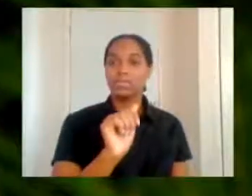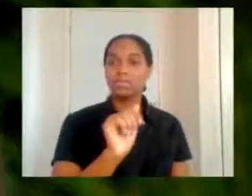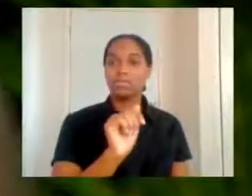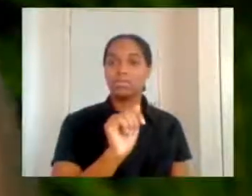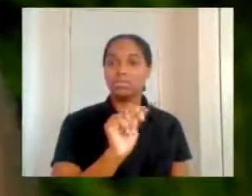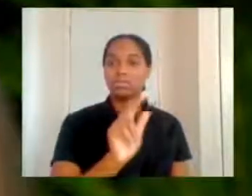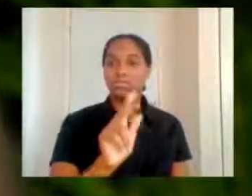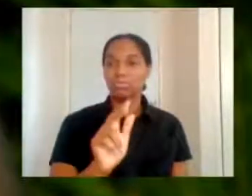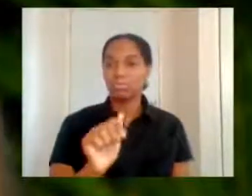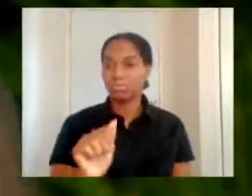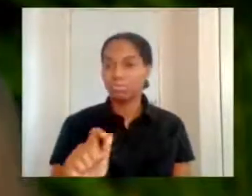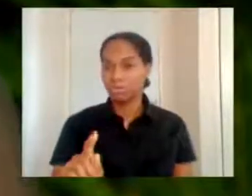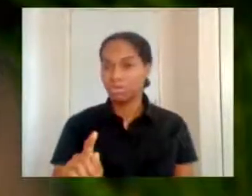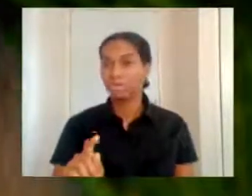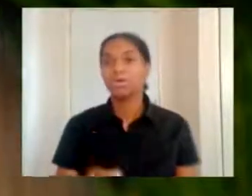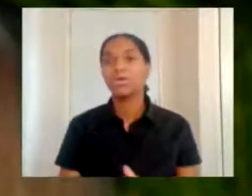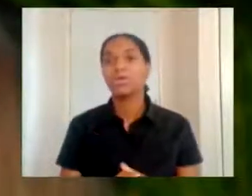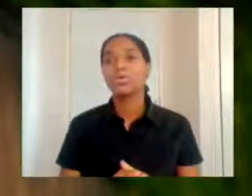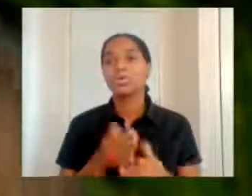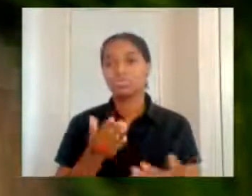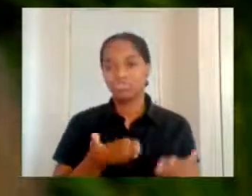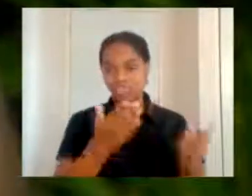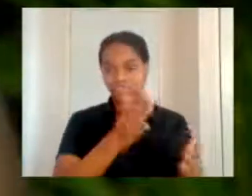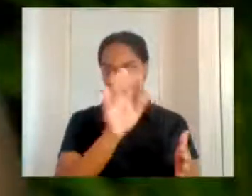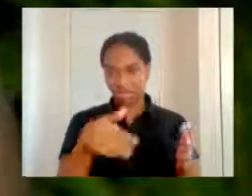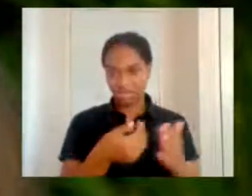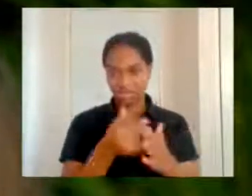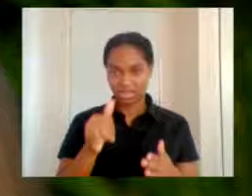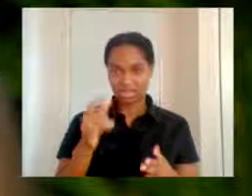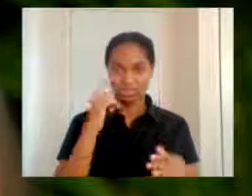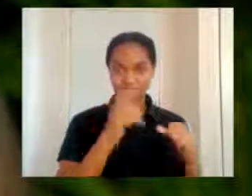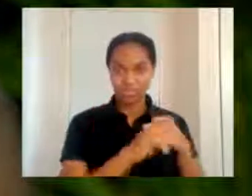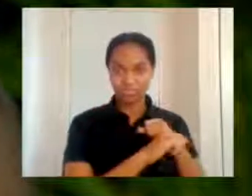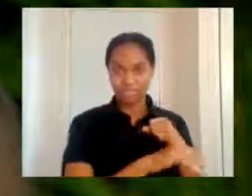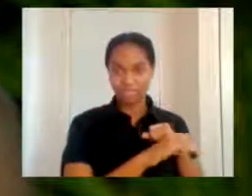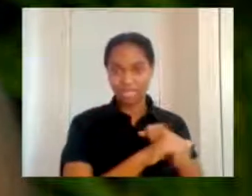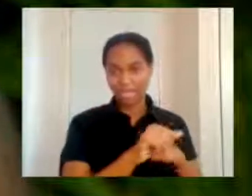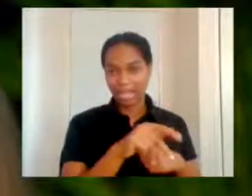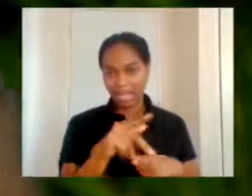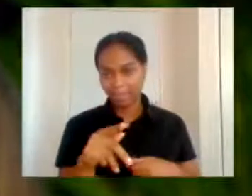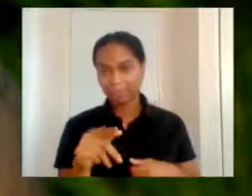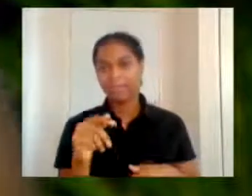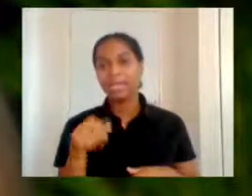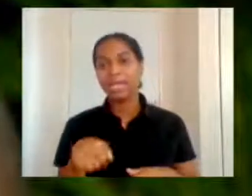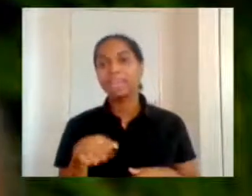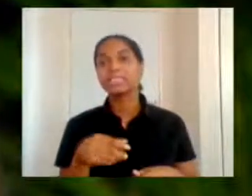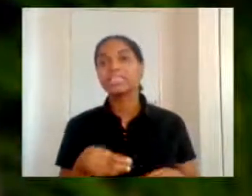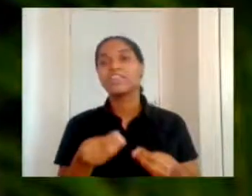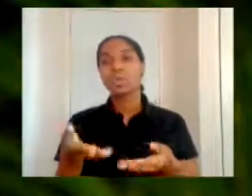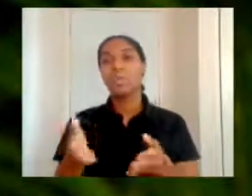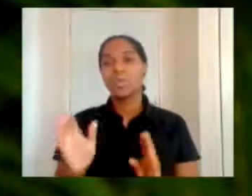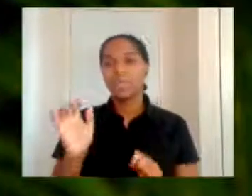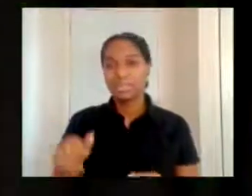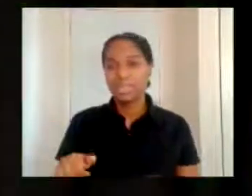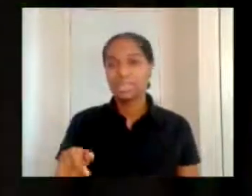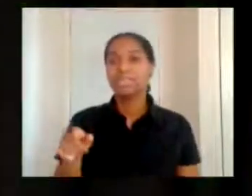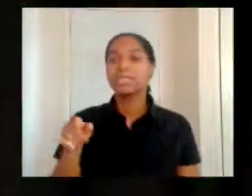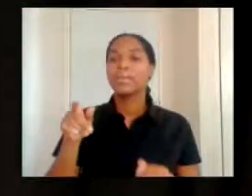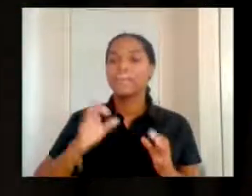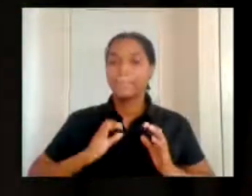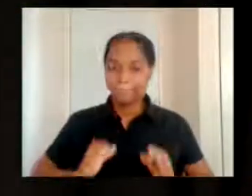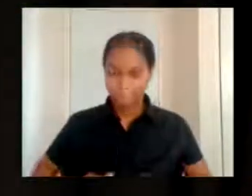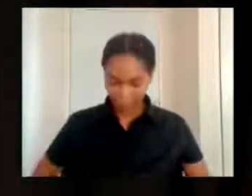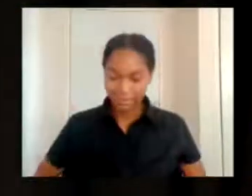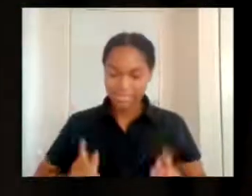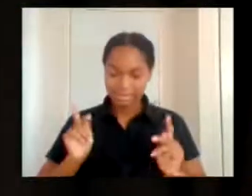and to deliver all of that to the broadcast application and render it in a way that it can be consumed.